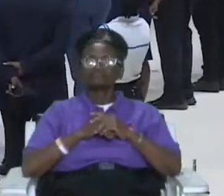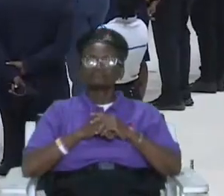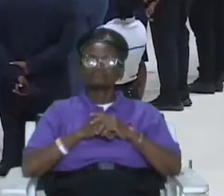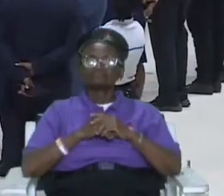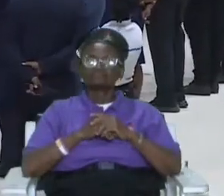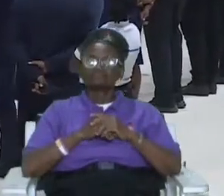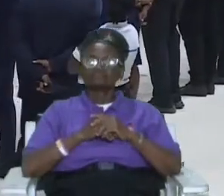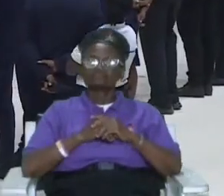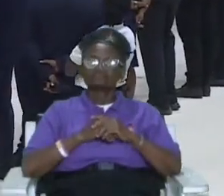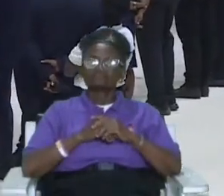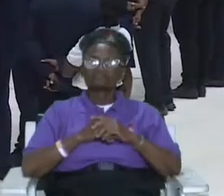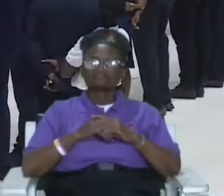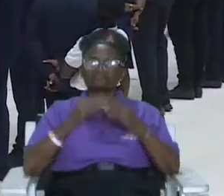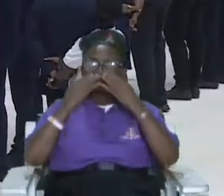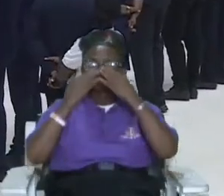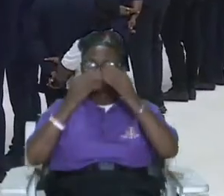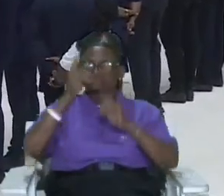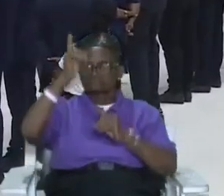Thank you, Jesus.